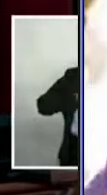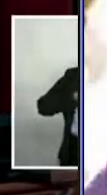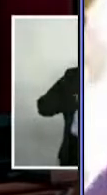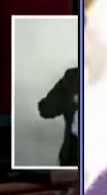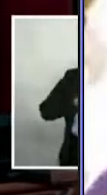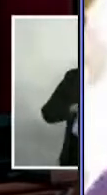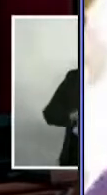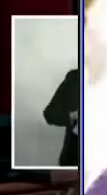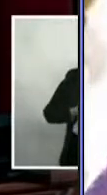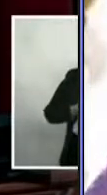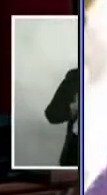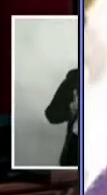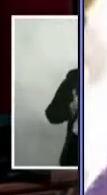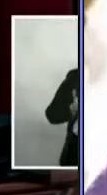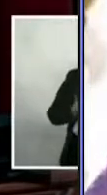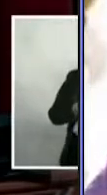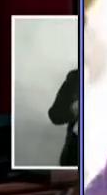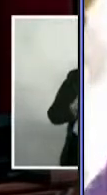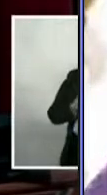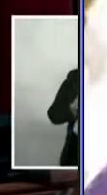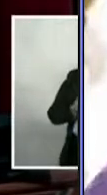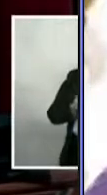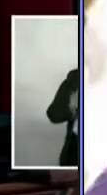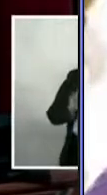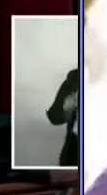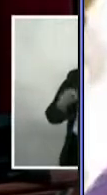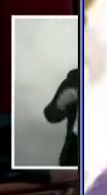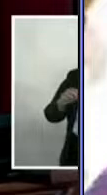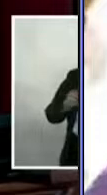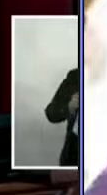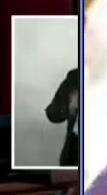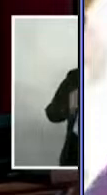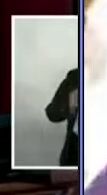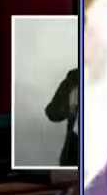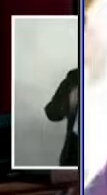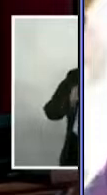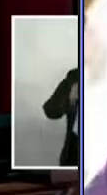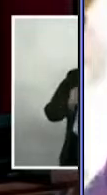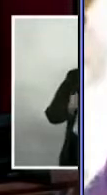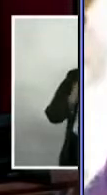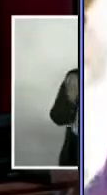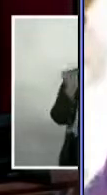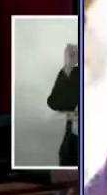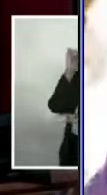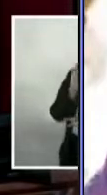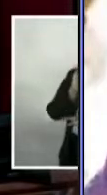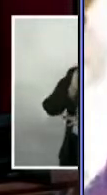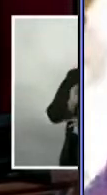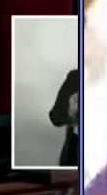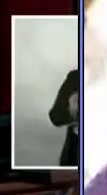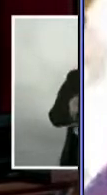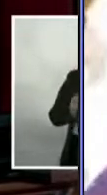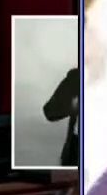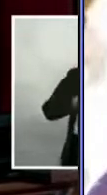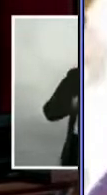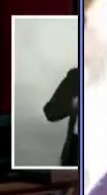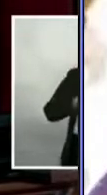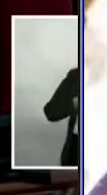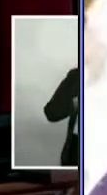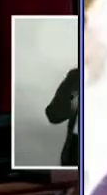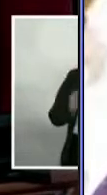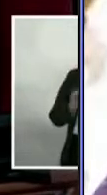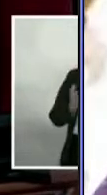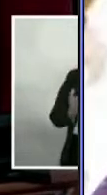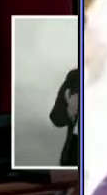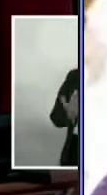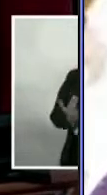is rejected because of poor record-keeping practices, departmental resistance to digital culture. And this Honorable House